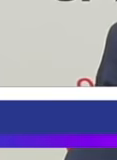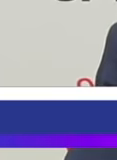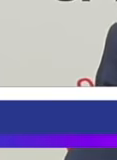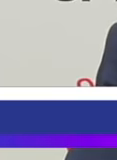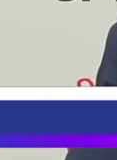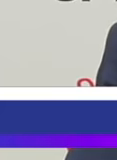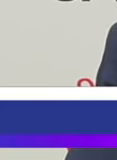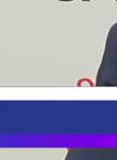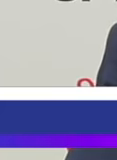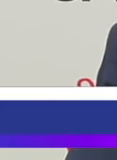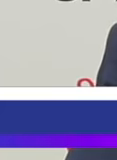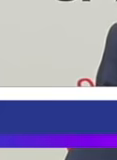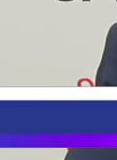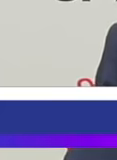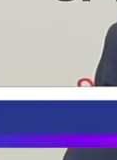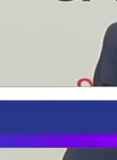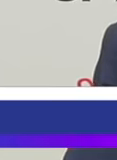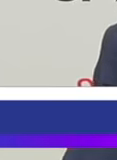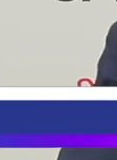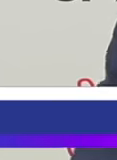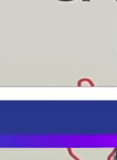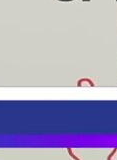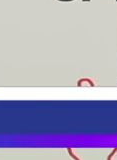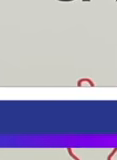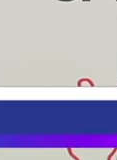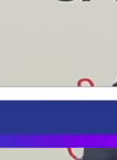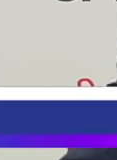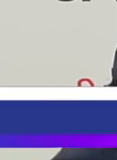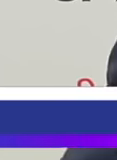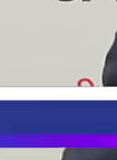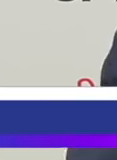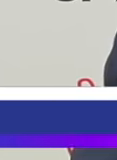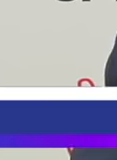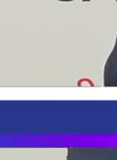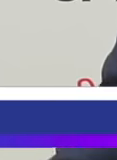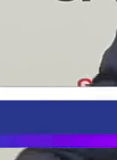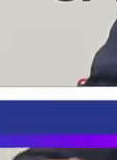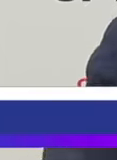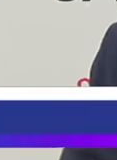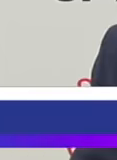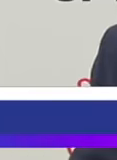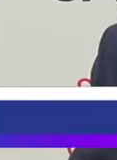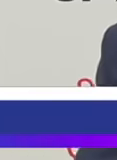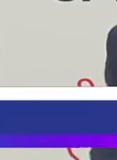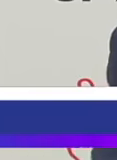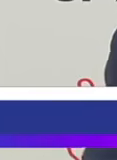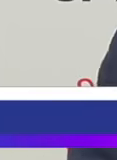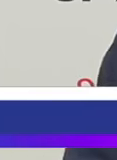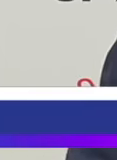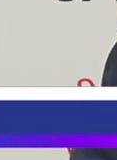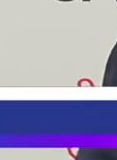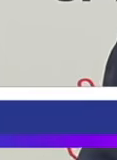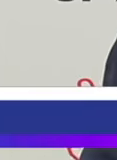not happy with the vaccination figures. By now, we should have been touching